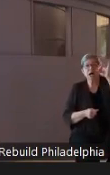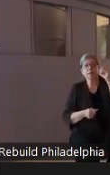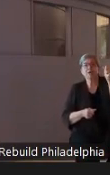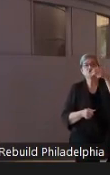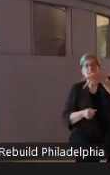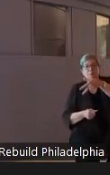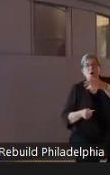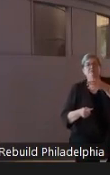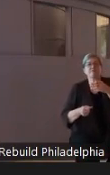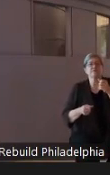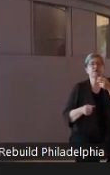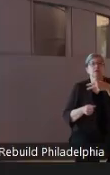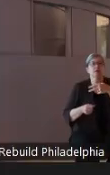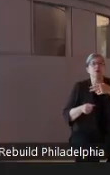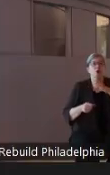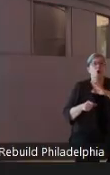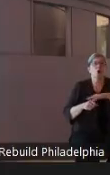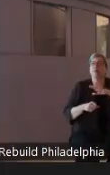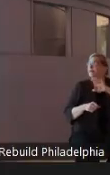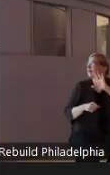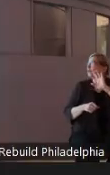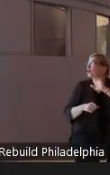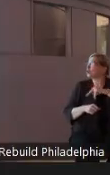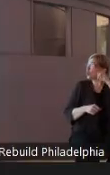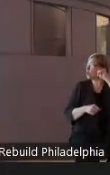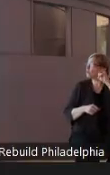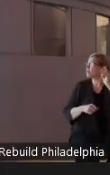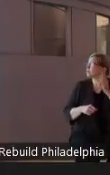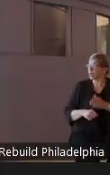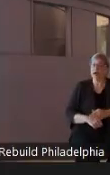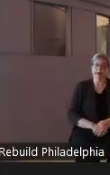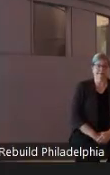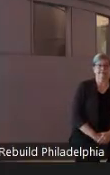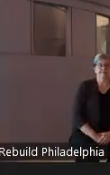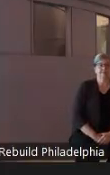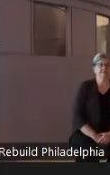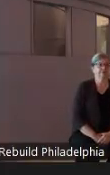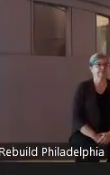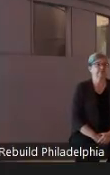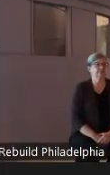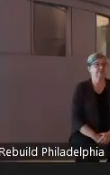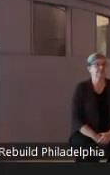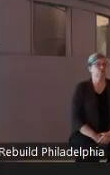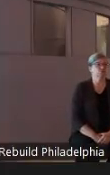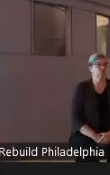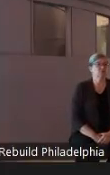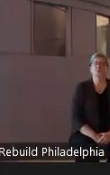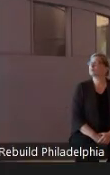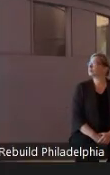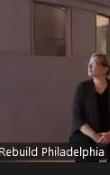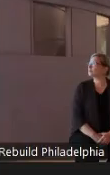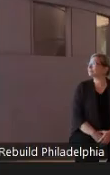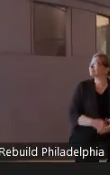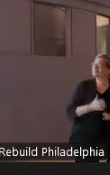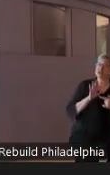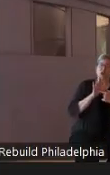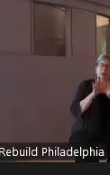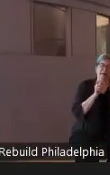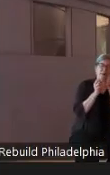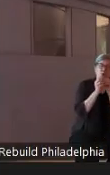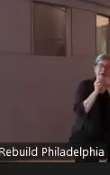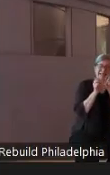of the building off of Avenue of the Republic. Next slide. So this just shows that in a little bit